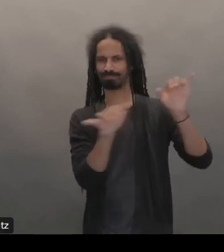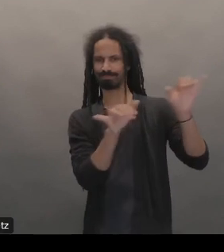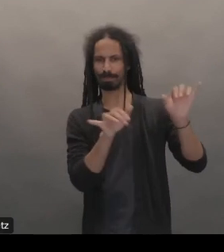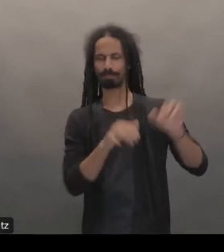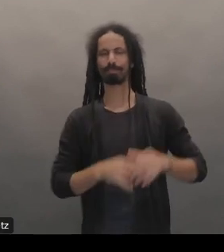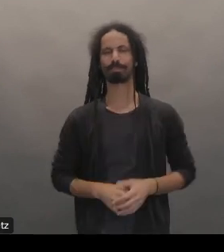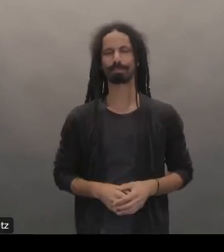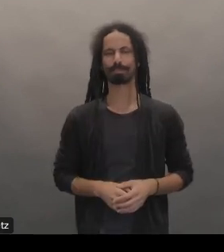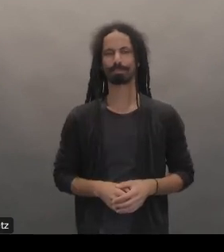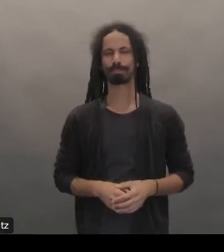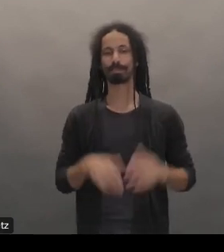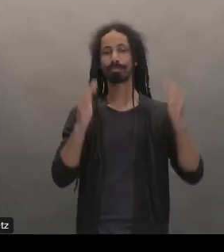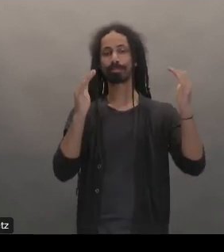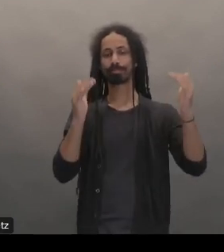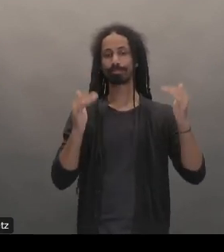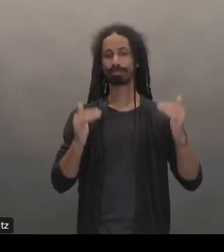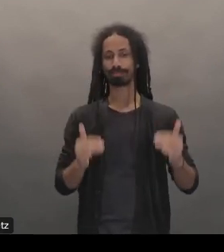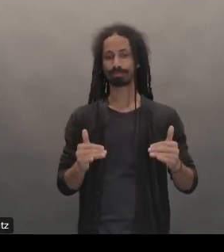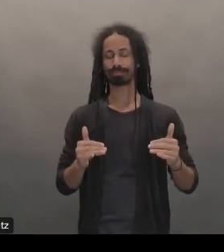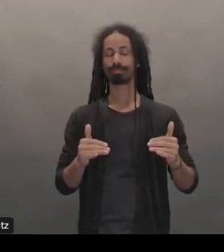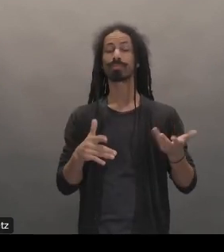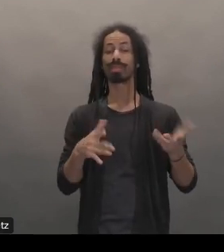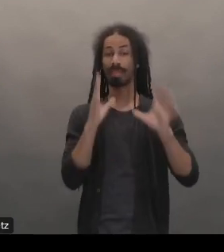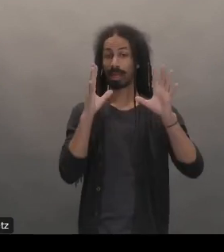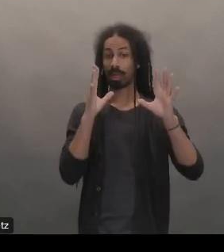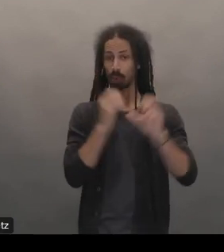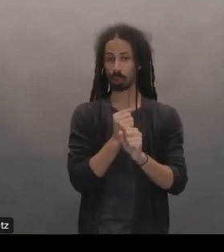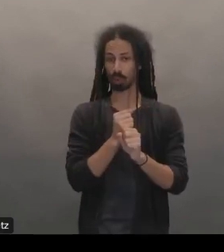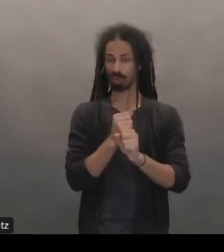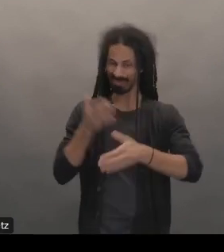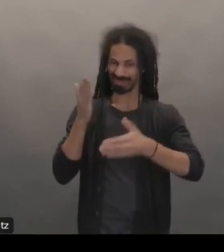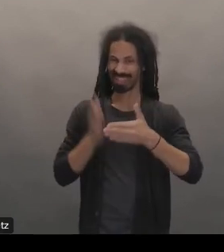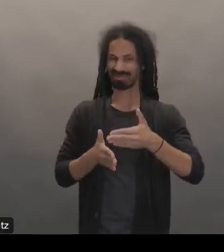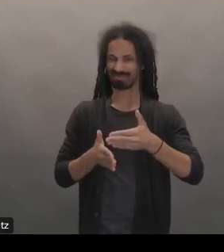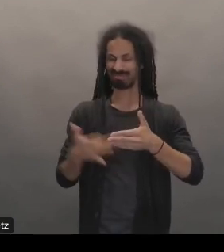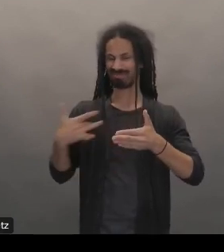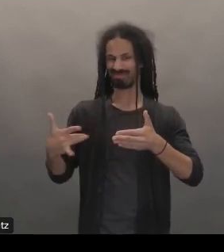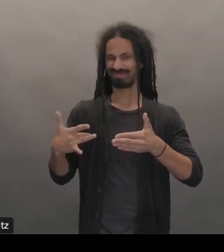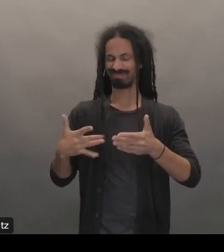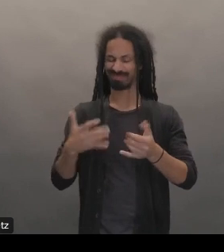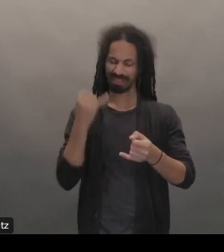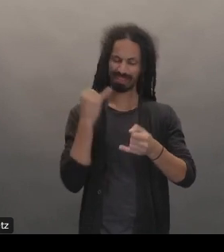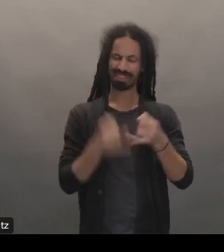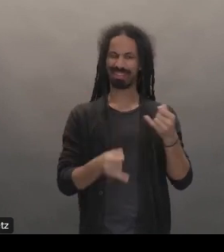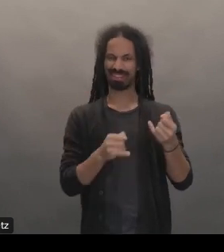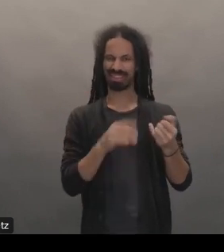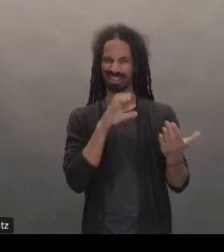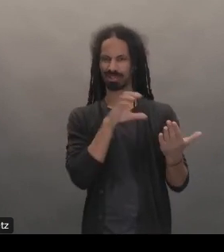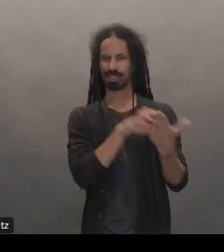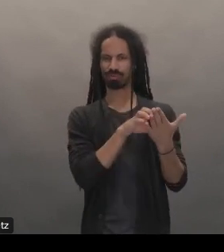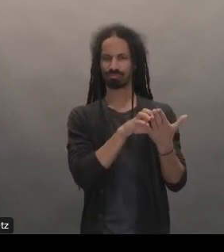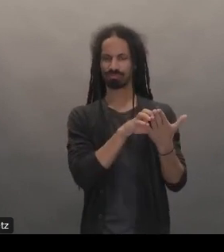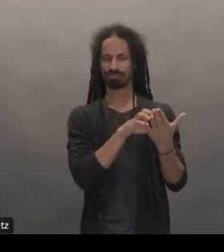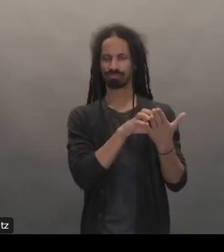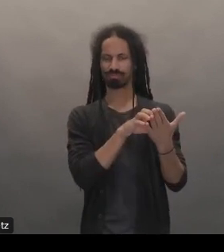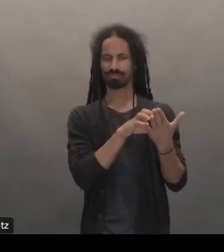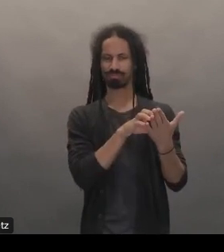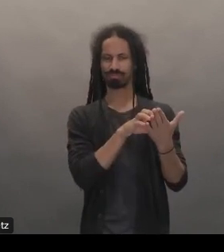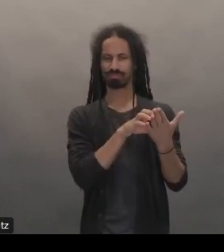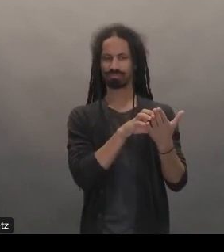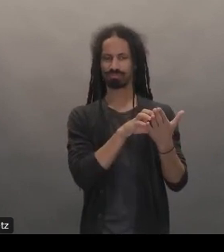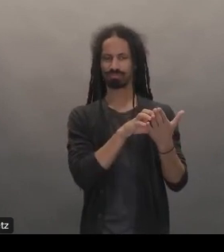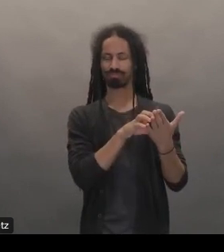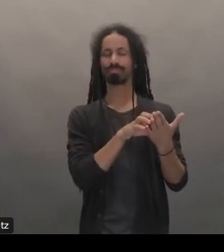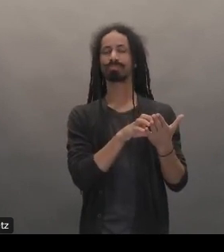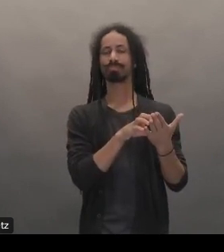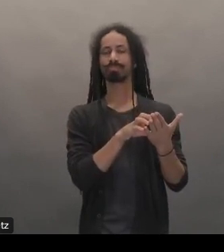For the conclusion, right, the conclusion, which is usually the last section or last paragraph of your paper, you use the